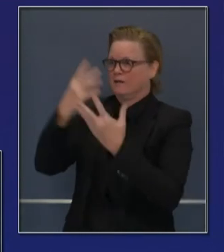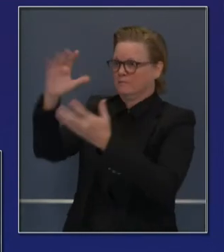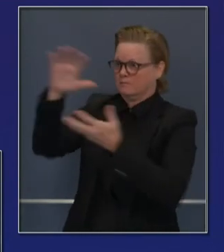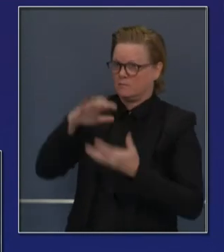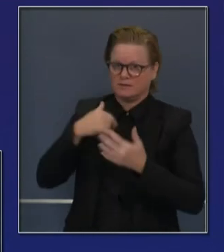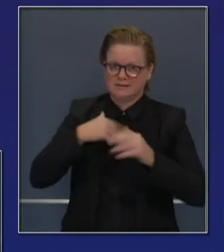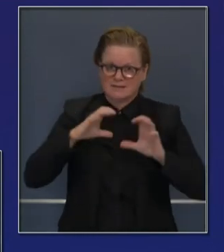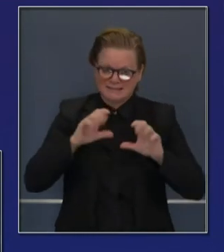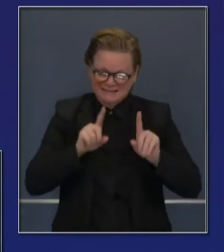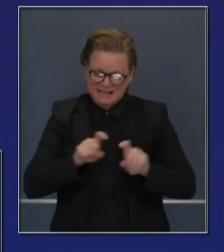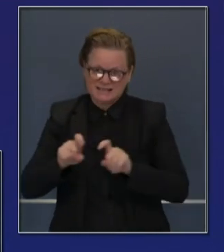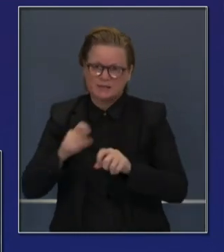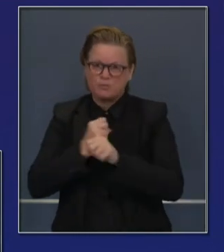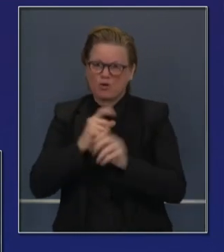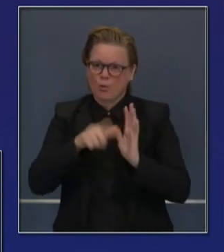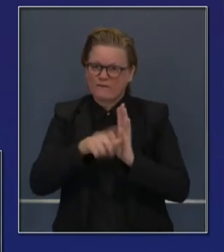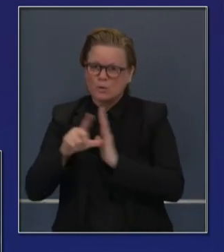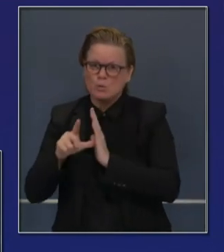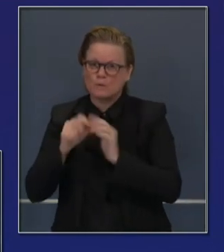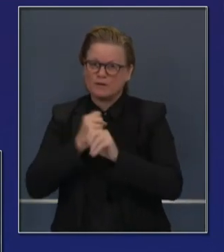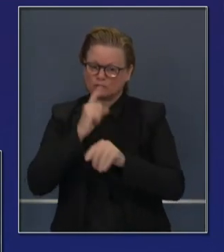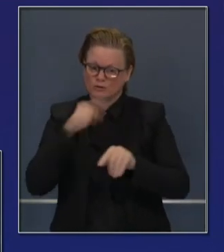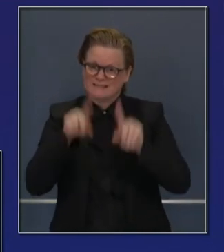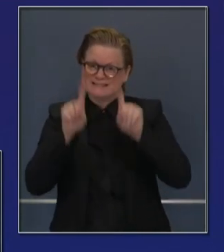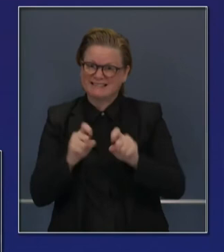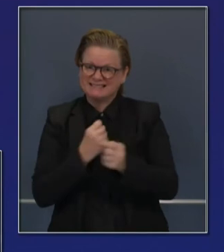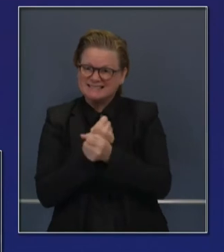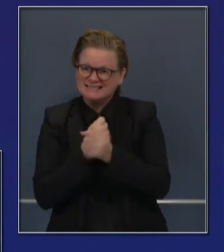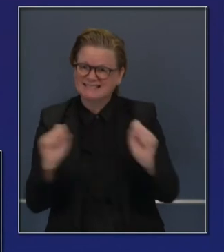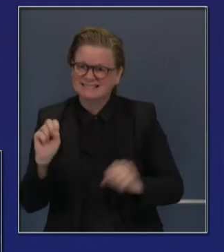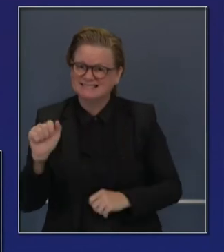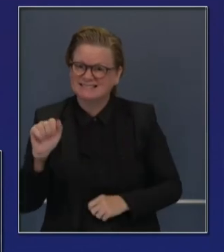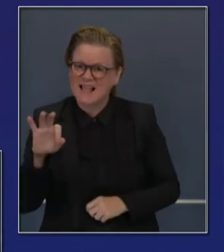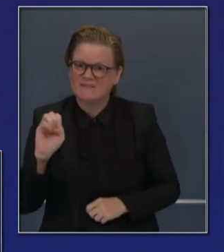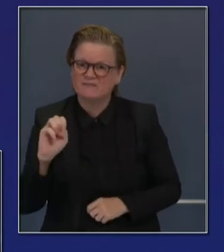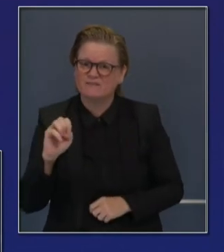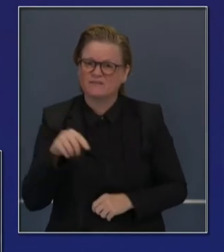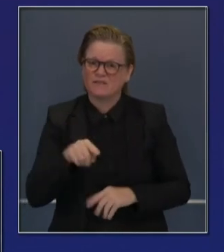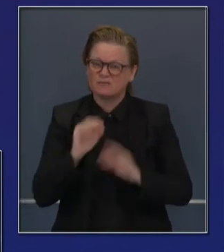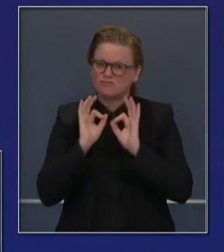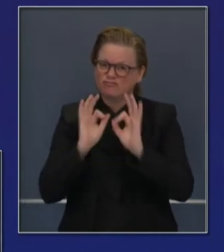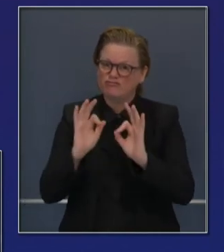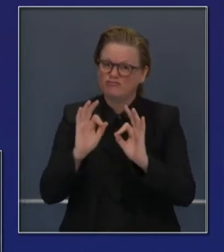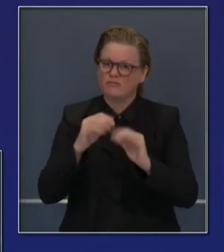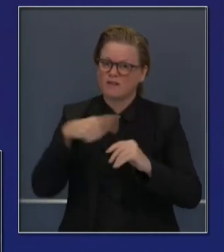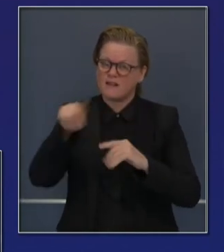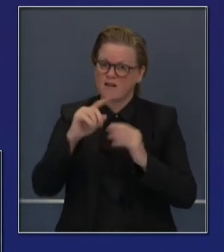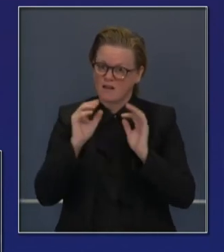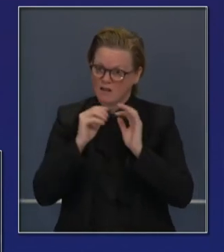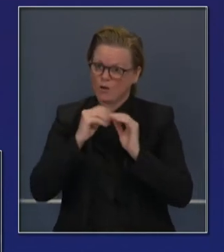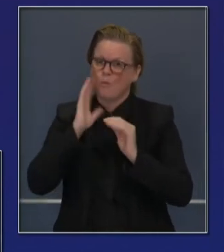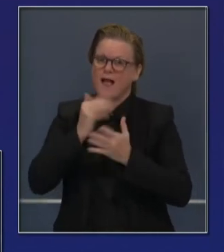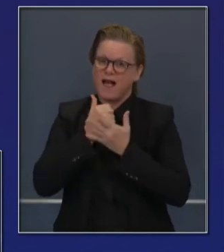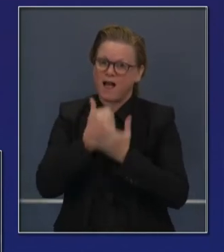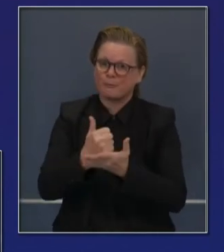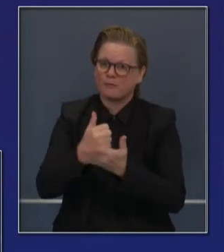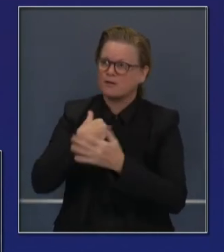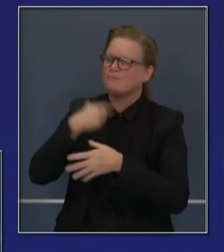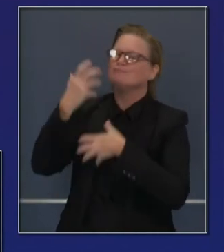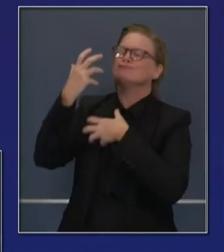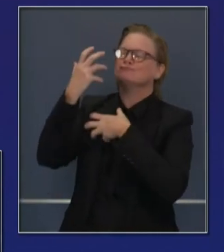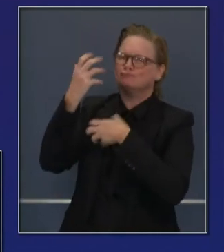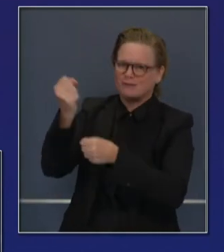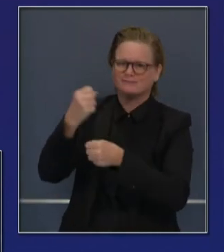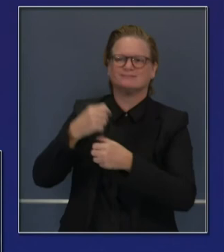that bit of extra trust and trustworthiness that we intend to build up as we go along. As the governor has said to me,